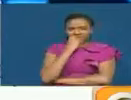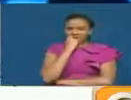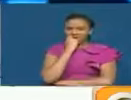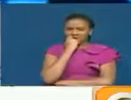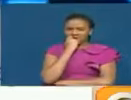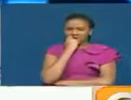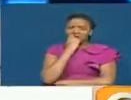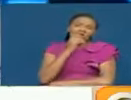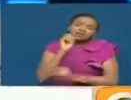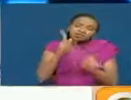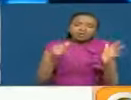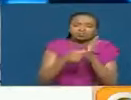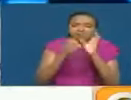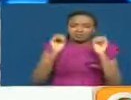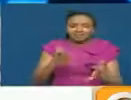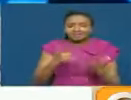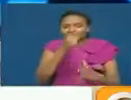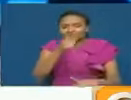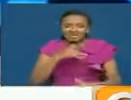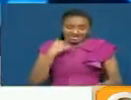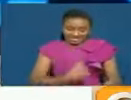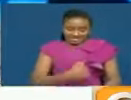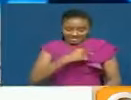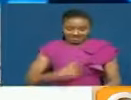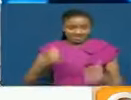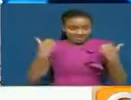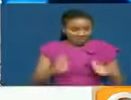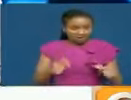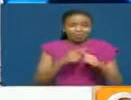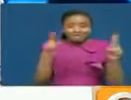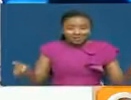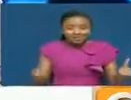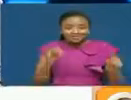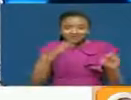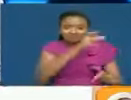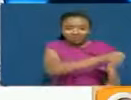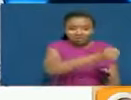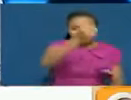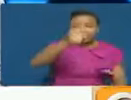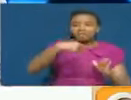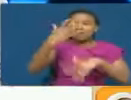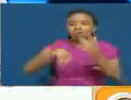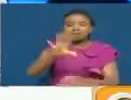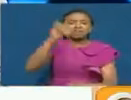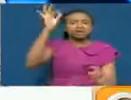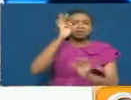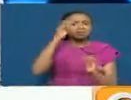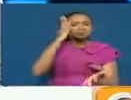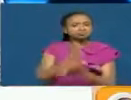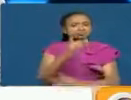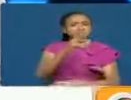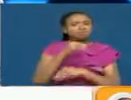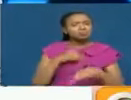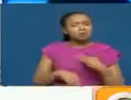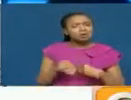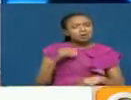they are innocent until proven guilty, but surely, what if we elect them and then they are found guilty later on? What if